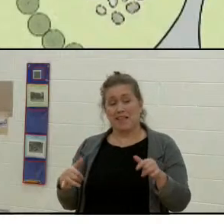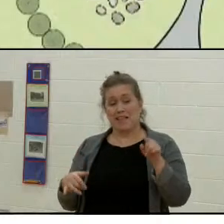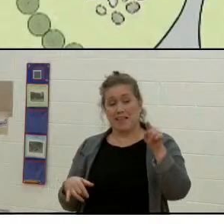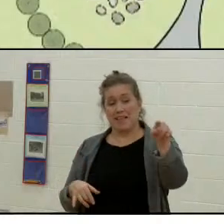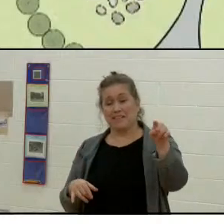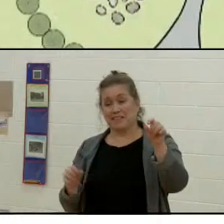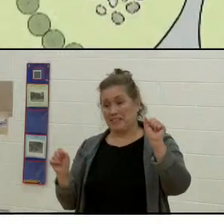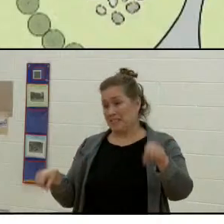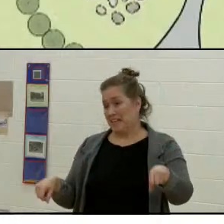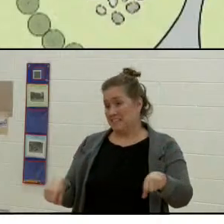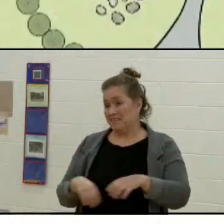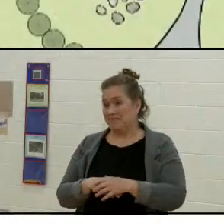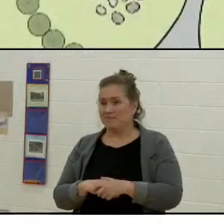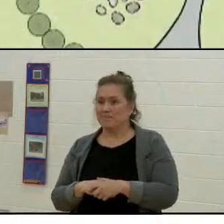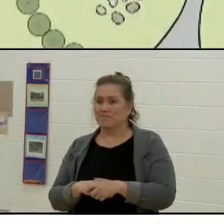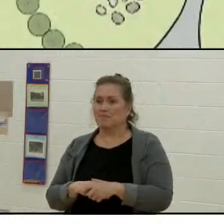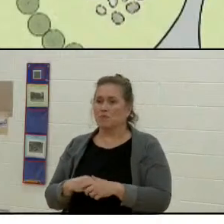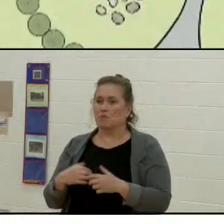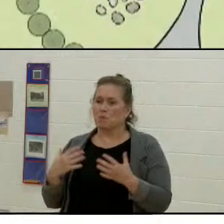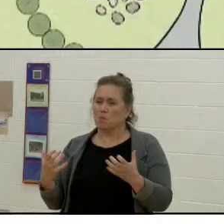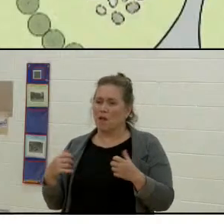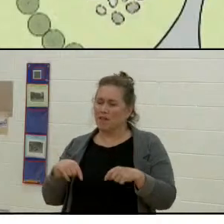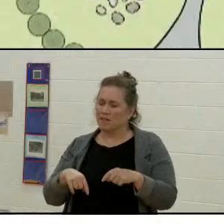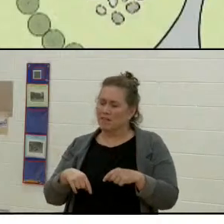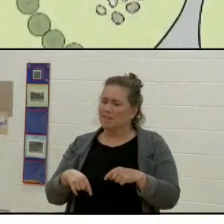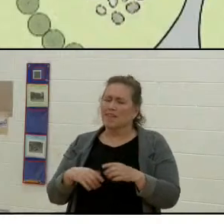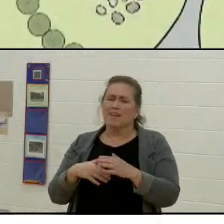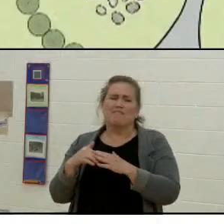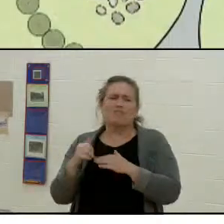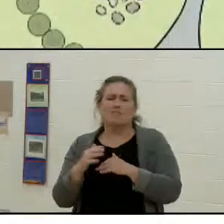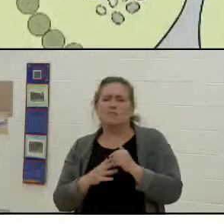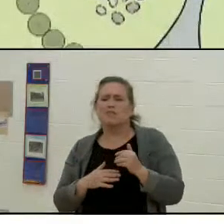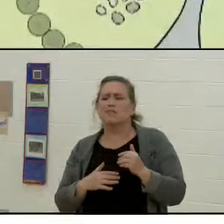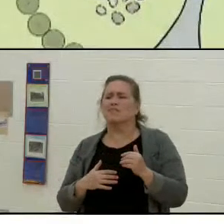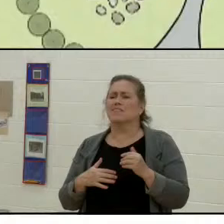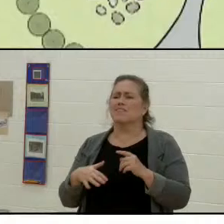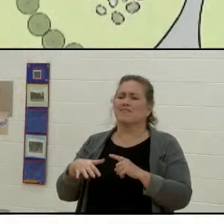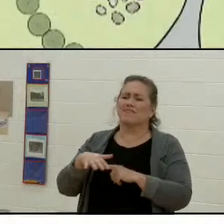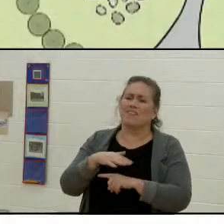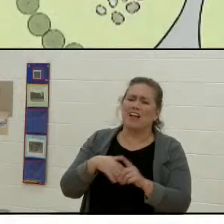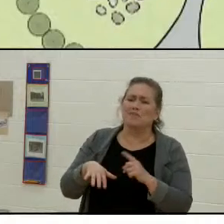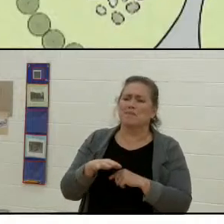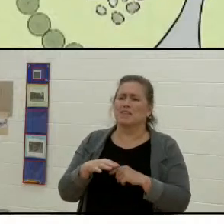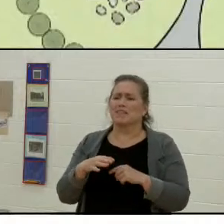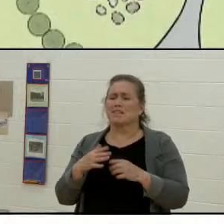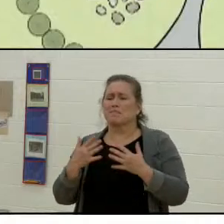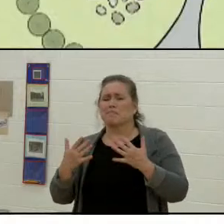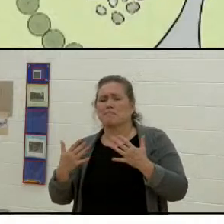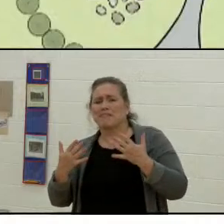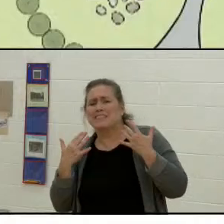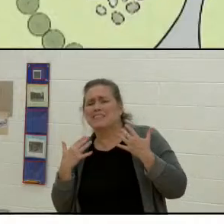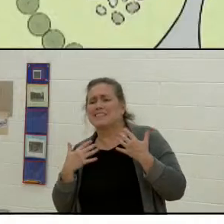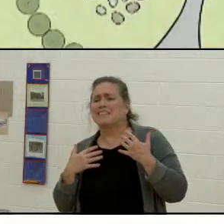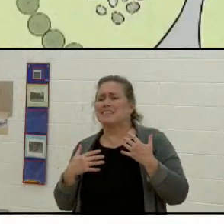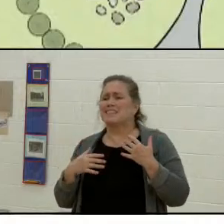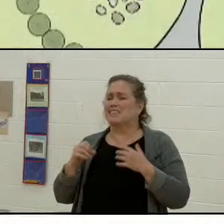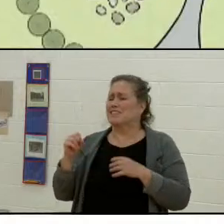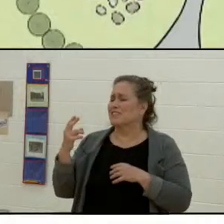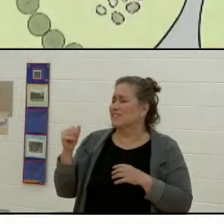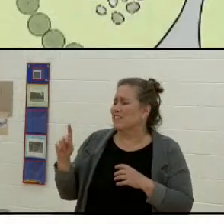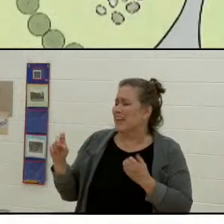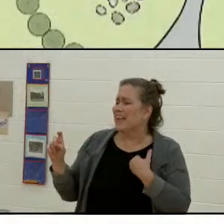to be a really comfortable site, a really environmentally pleasant site with lots of shade, lots of comfort,